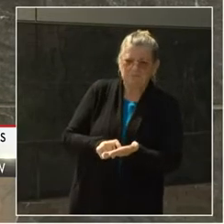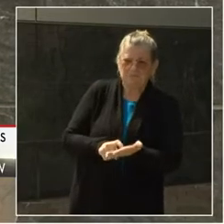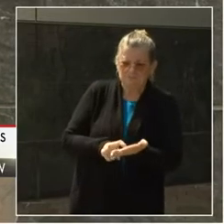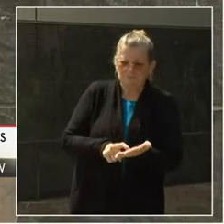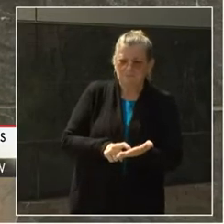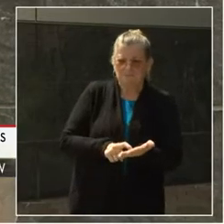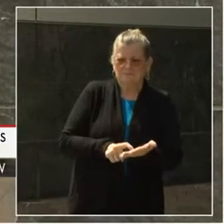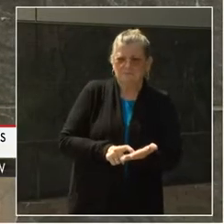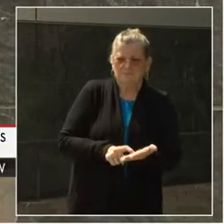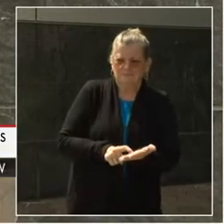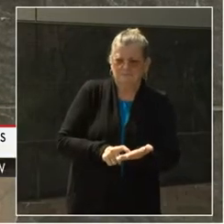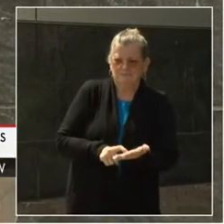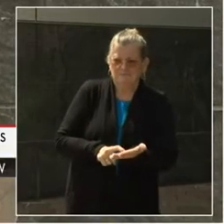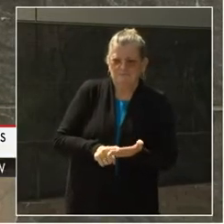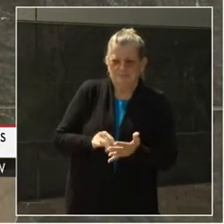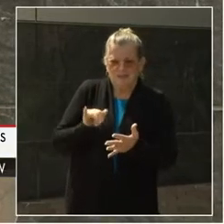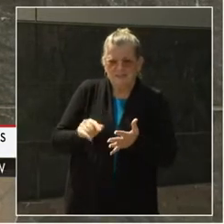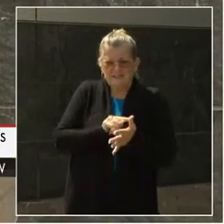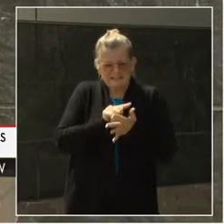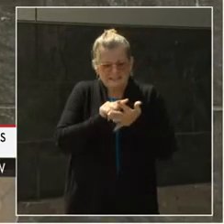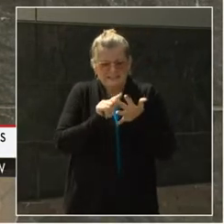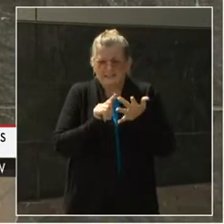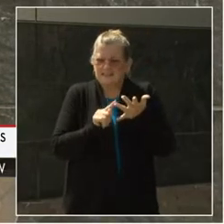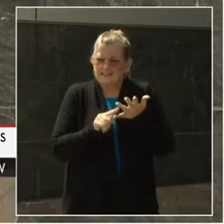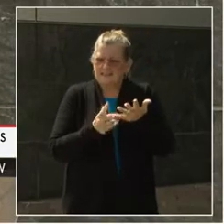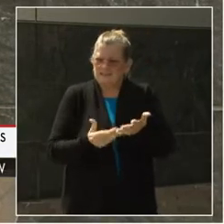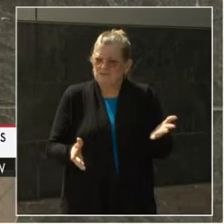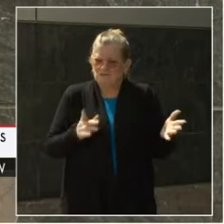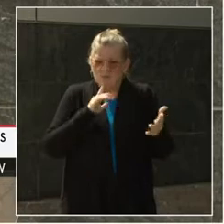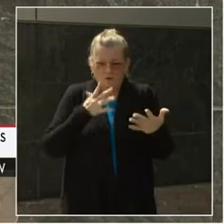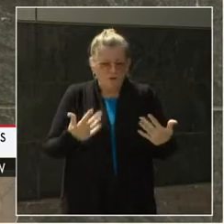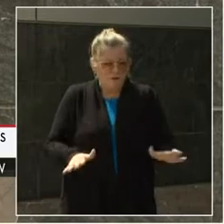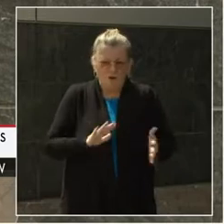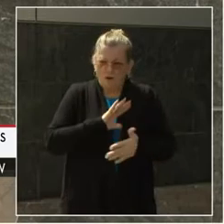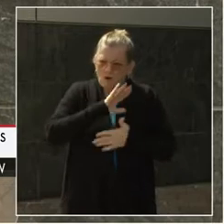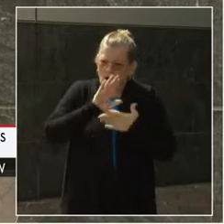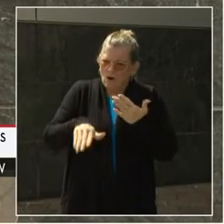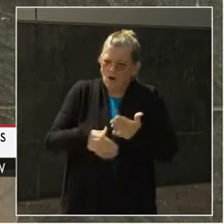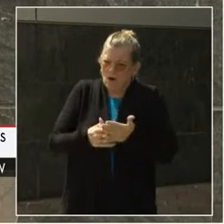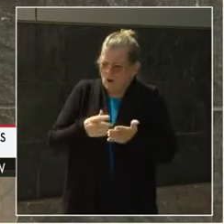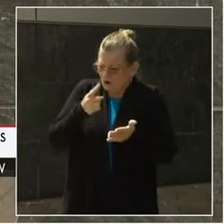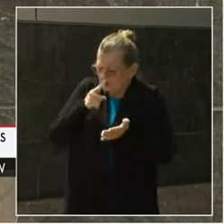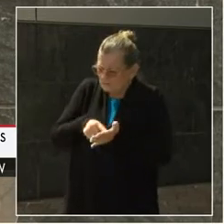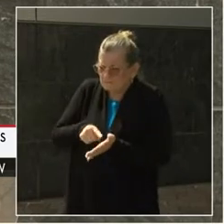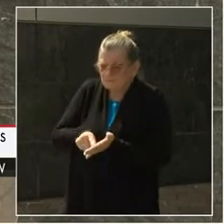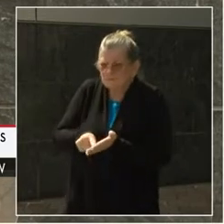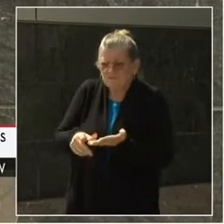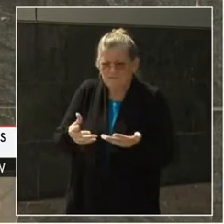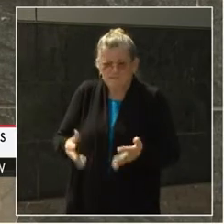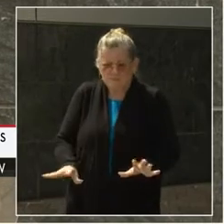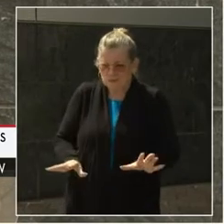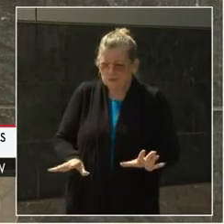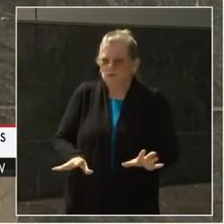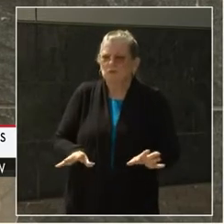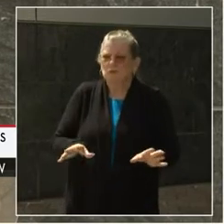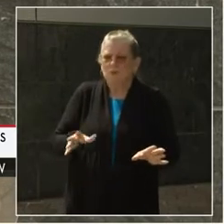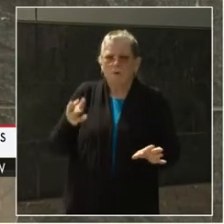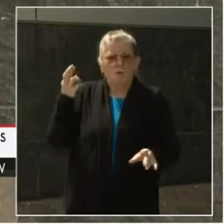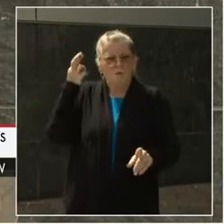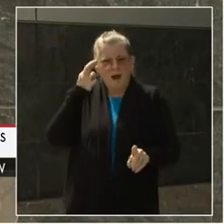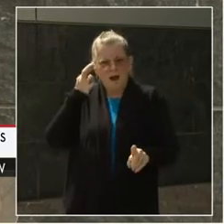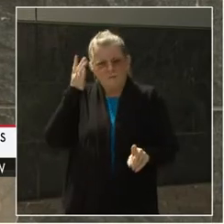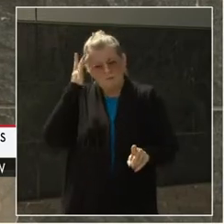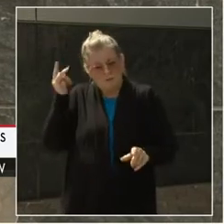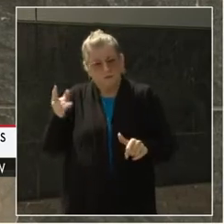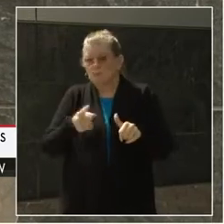some things that entire call is under investigation, from the point of being a call for a child locked